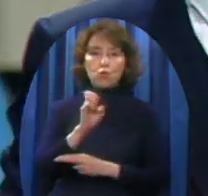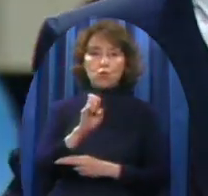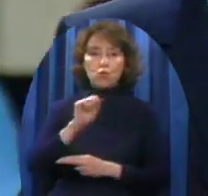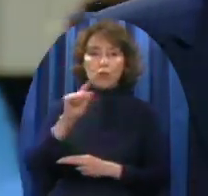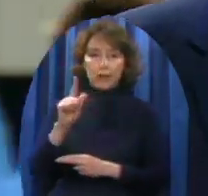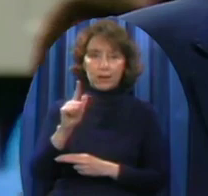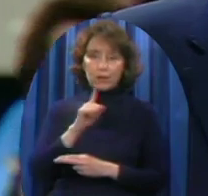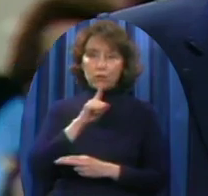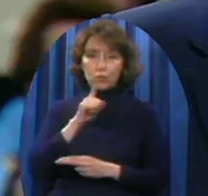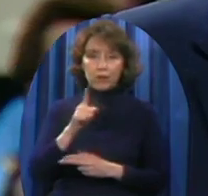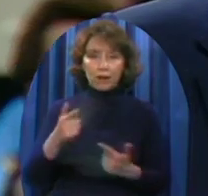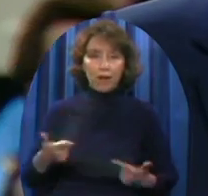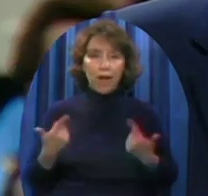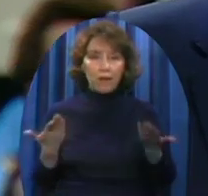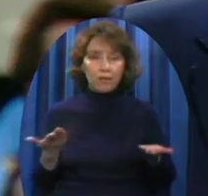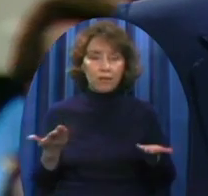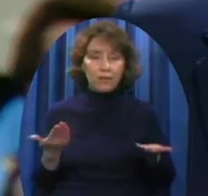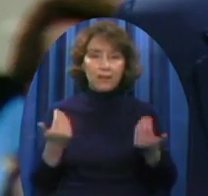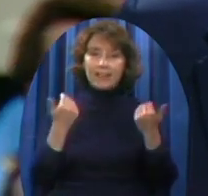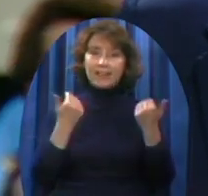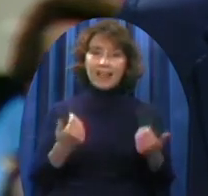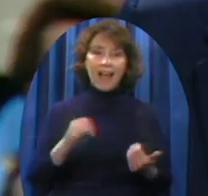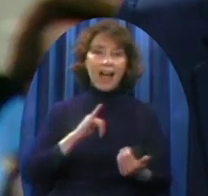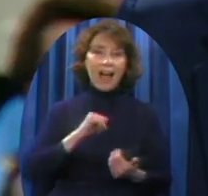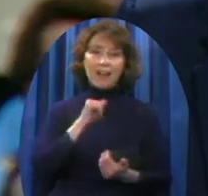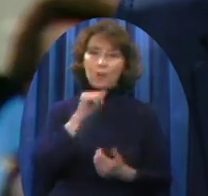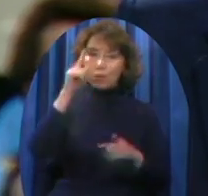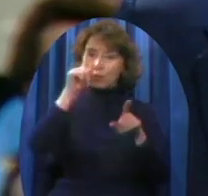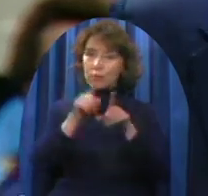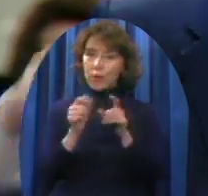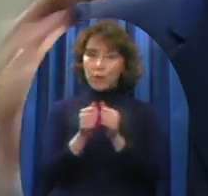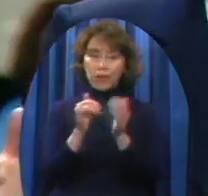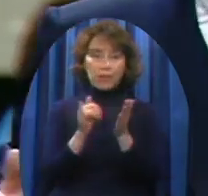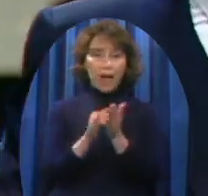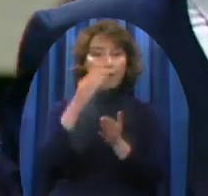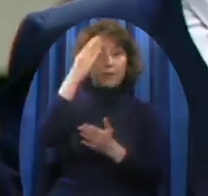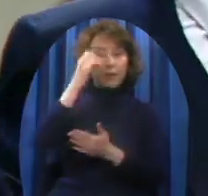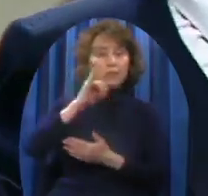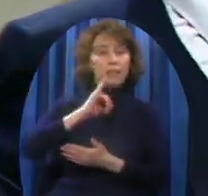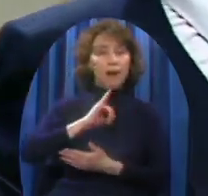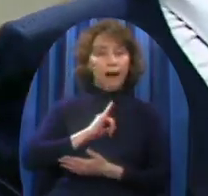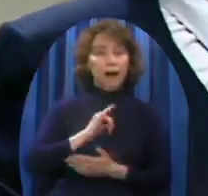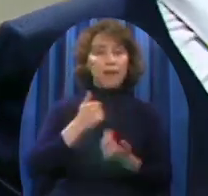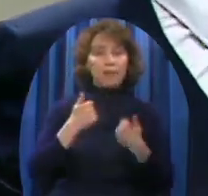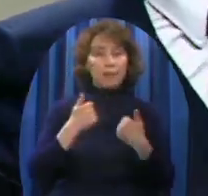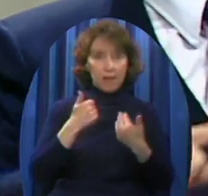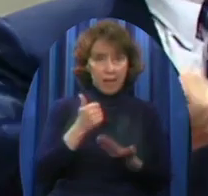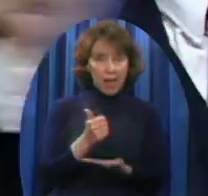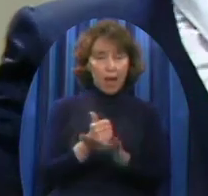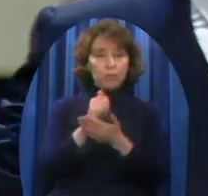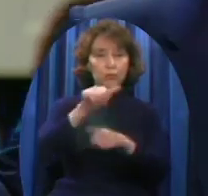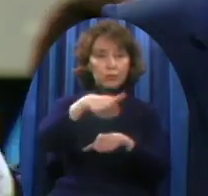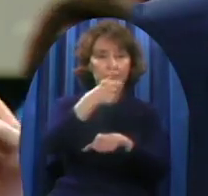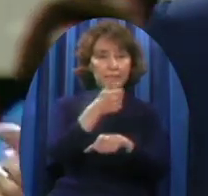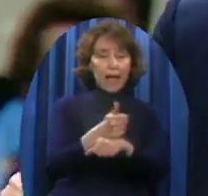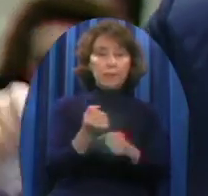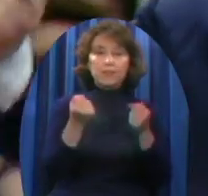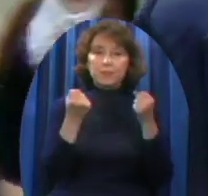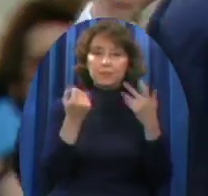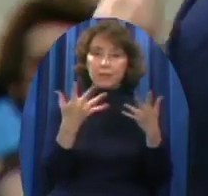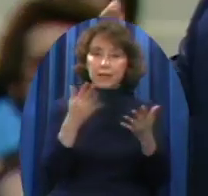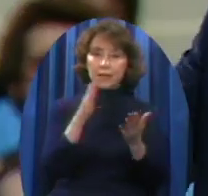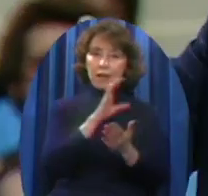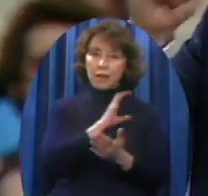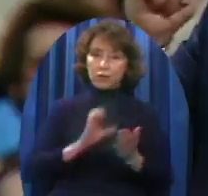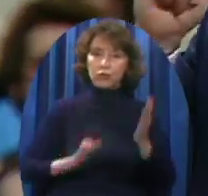of planning or helping to plant thousands of those hothouses, those Christian schools, from kindergarten right through grade 12.